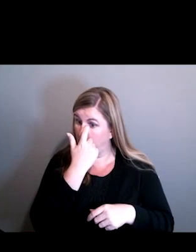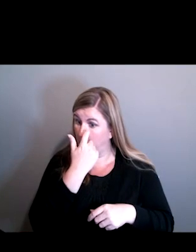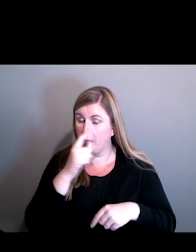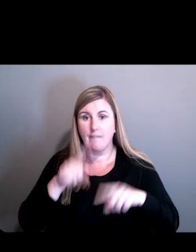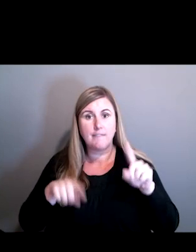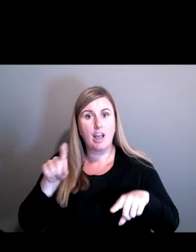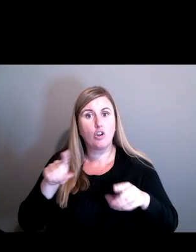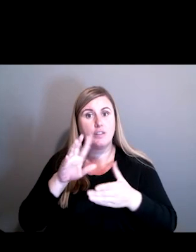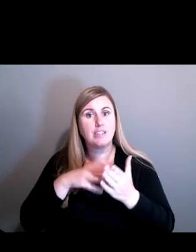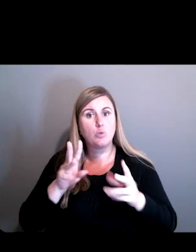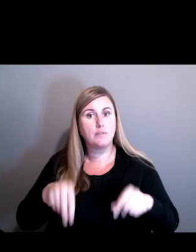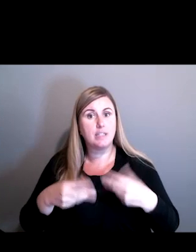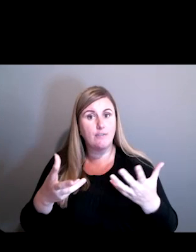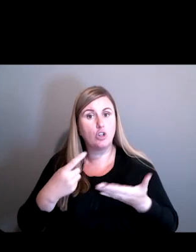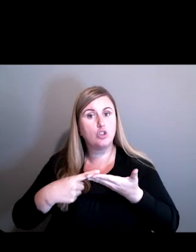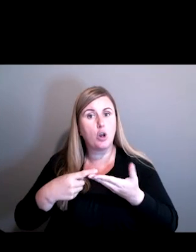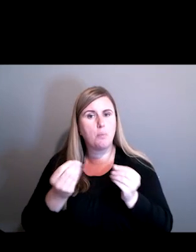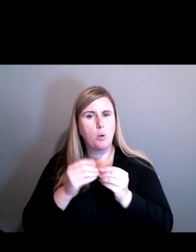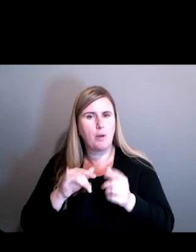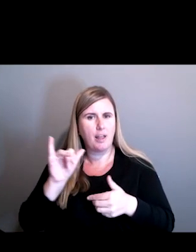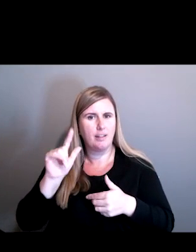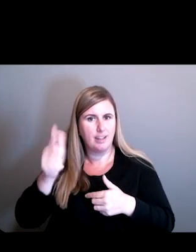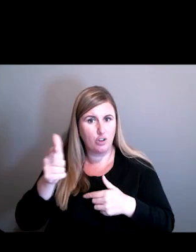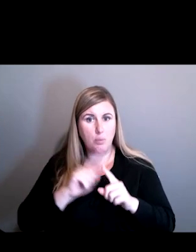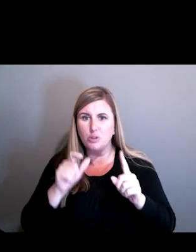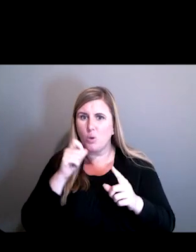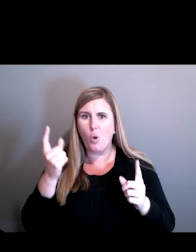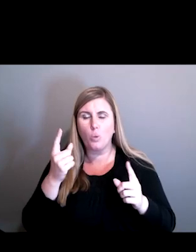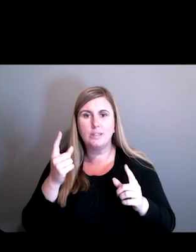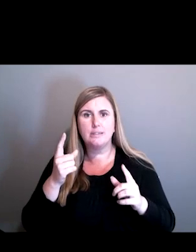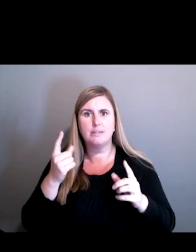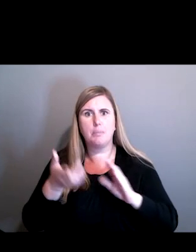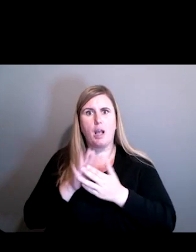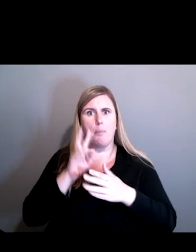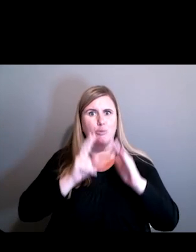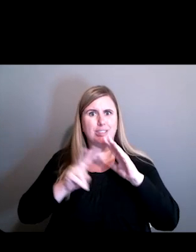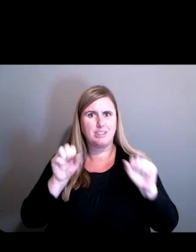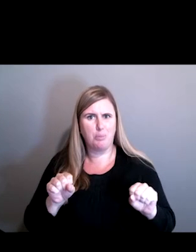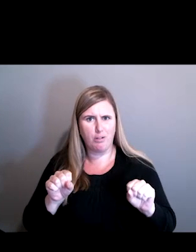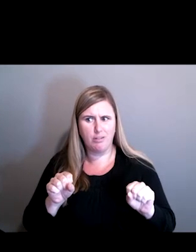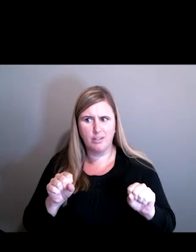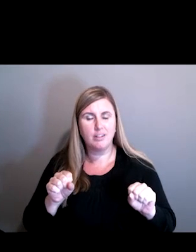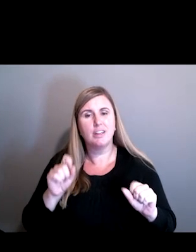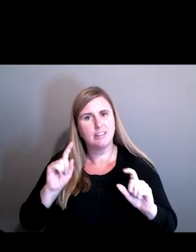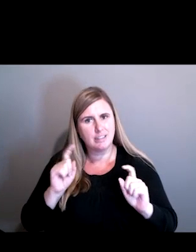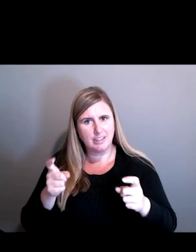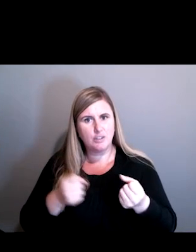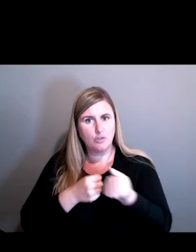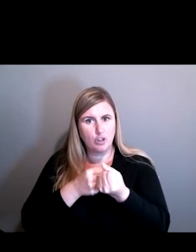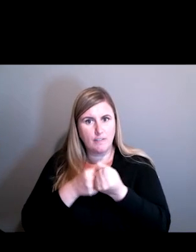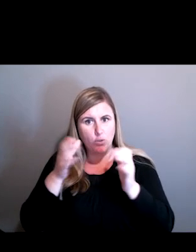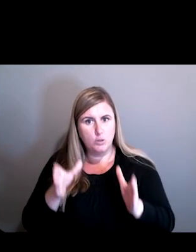won't maintain its value. Vary the schedule of delivery, and talk more about this later, but don't always be